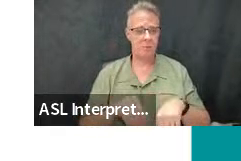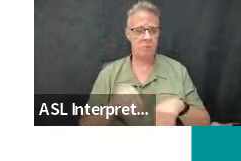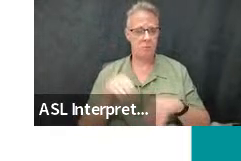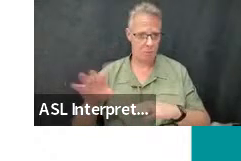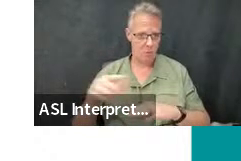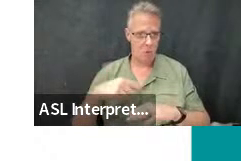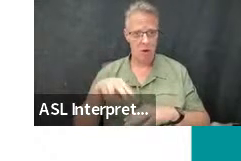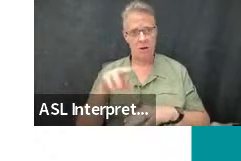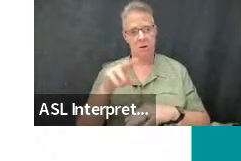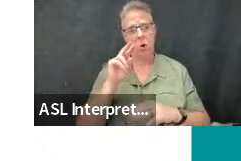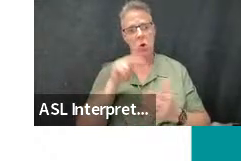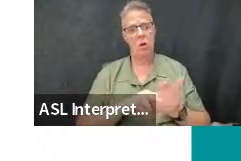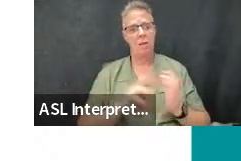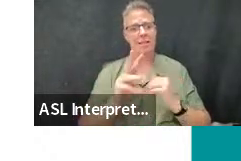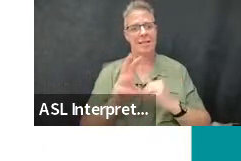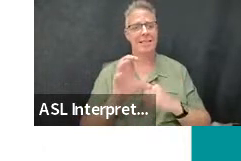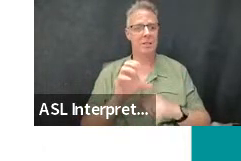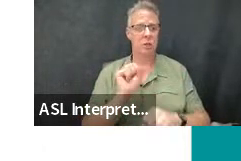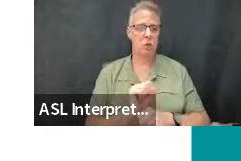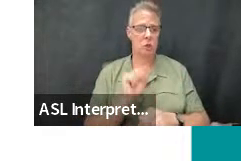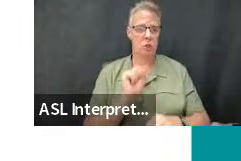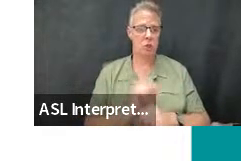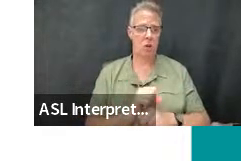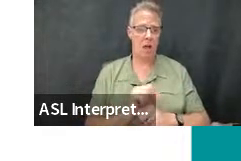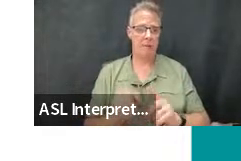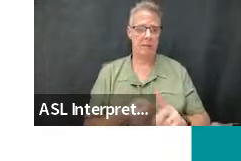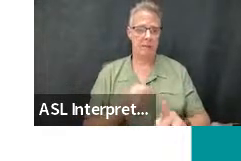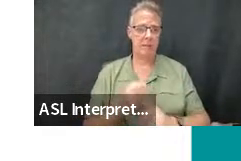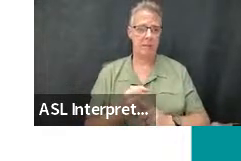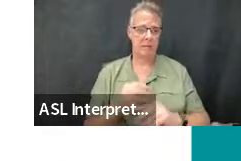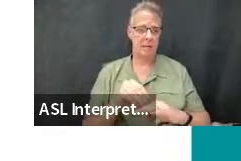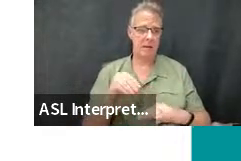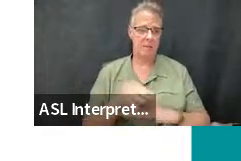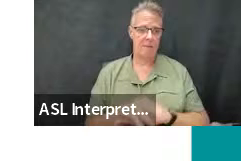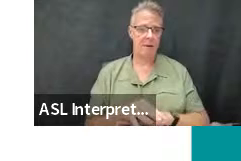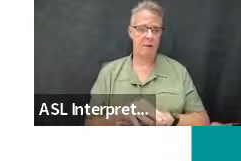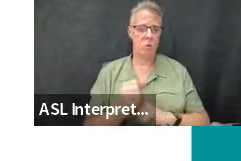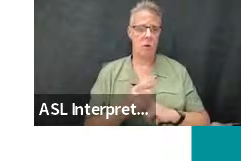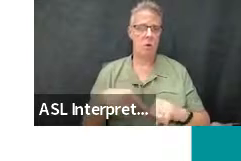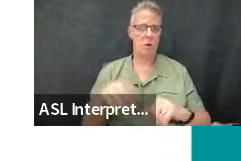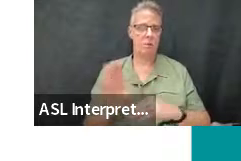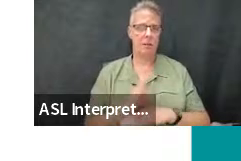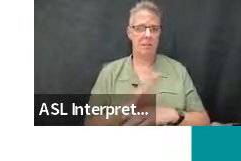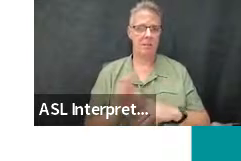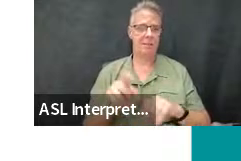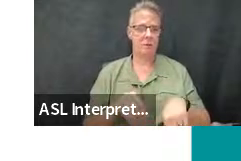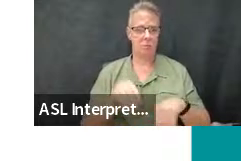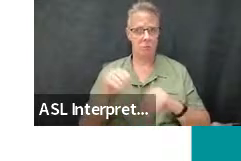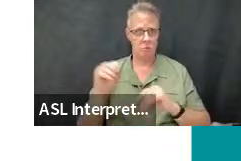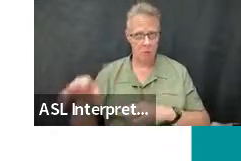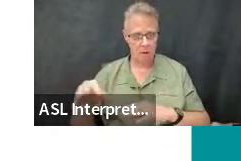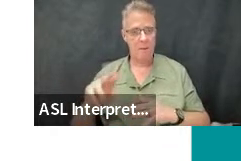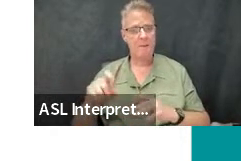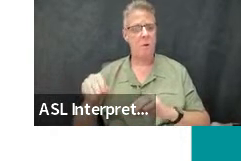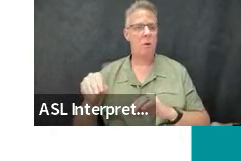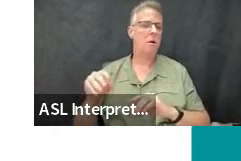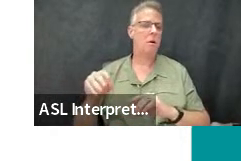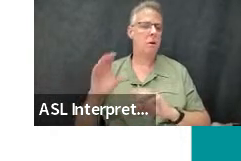at approximately 600 jobs being affected with those displaced businesses, which may be relocated.